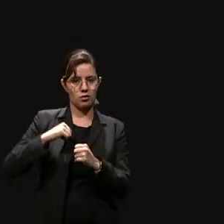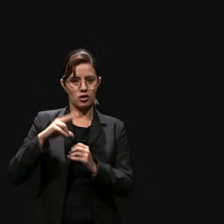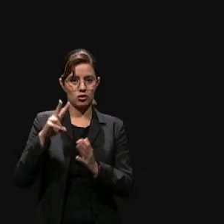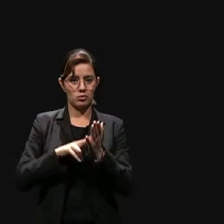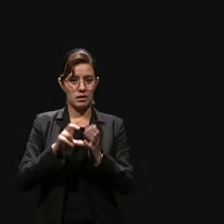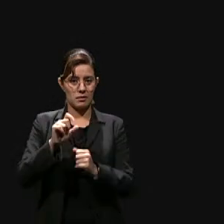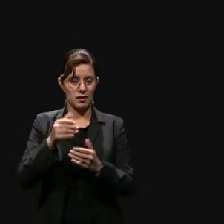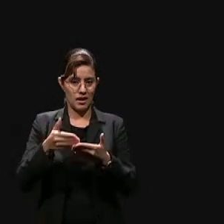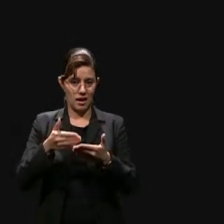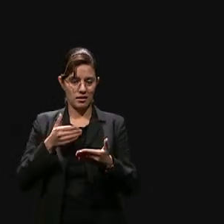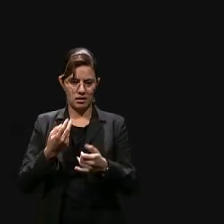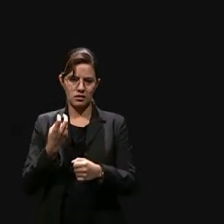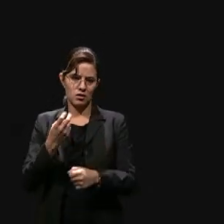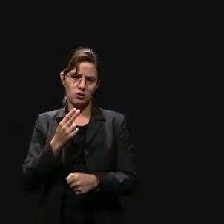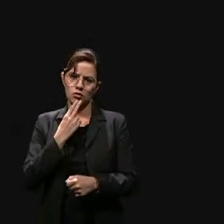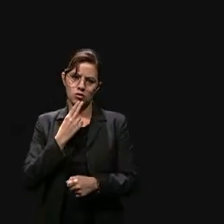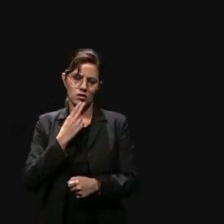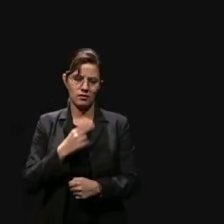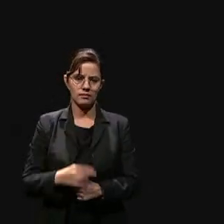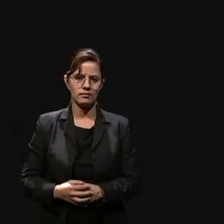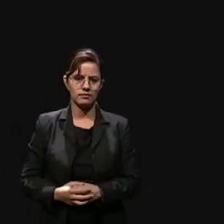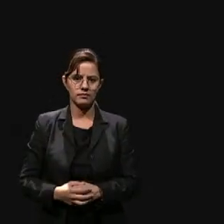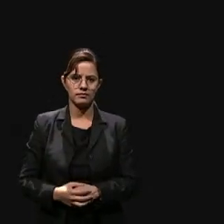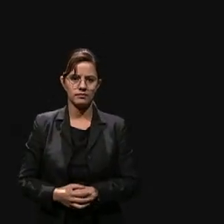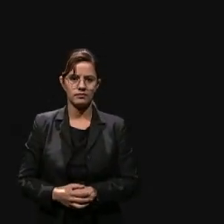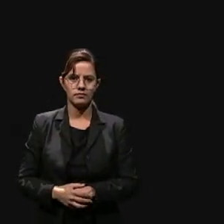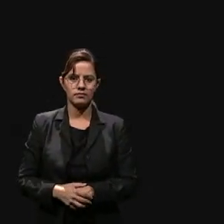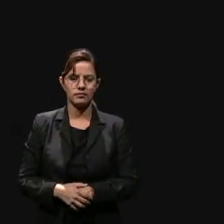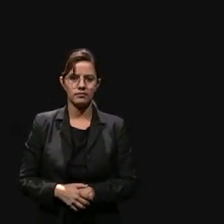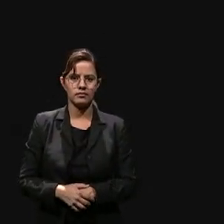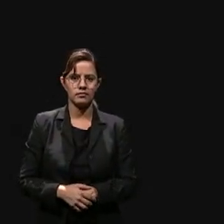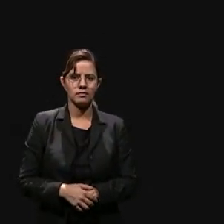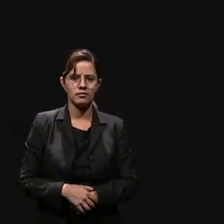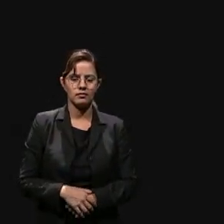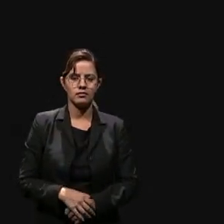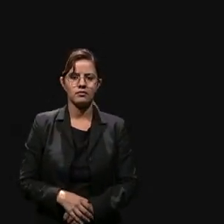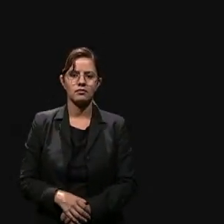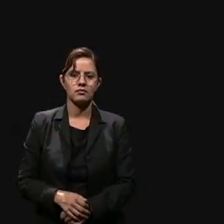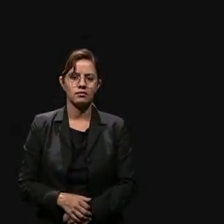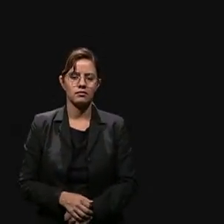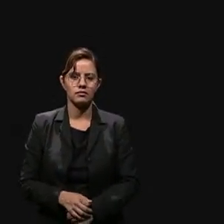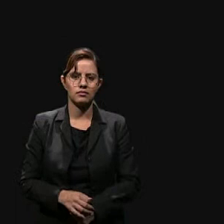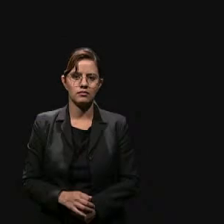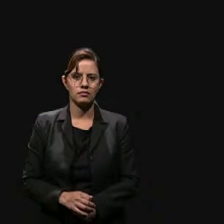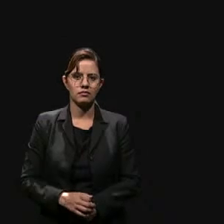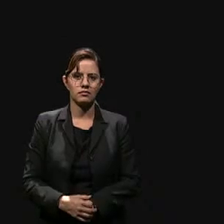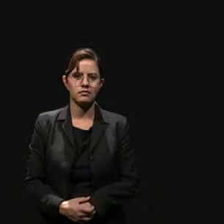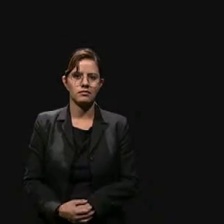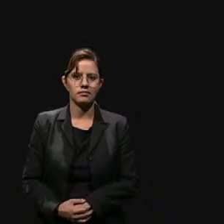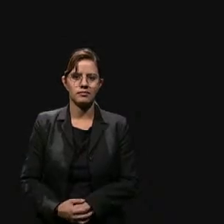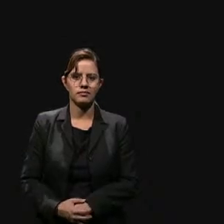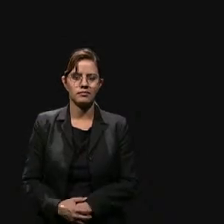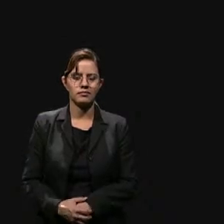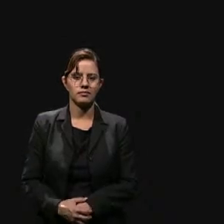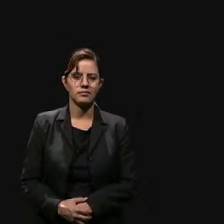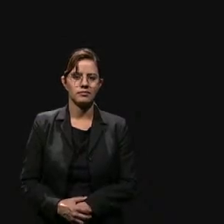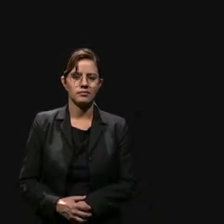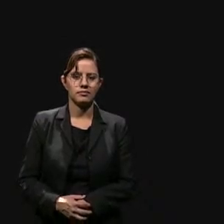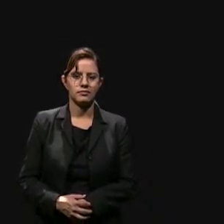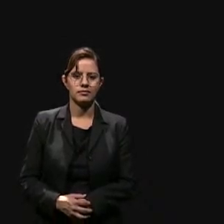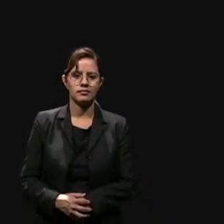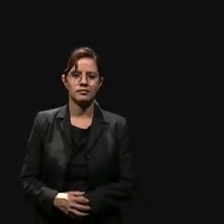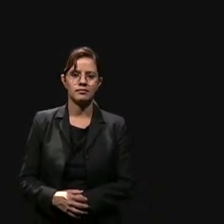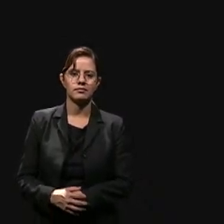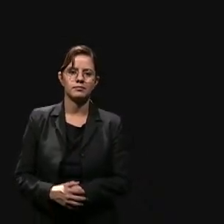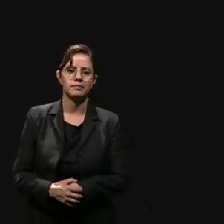this fraud Y narrative estos estados as a usaron esta narrativa de fraude jumping point como to un move punto de things back. partida